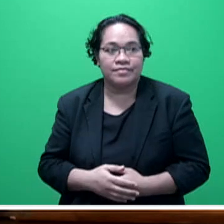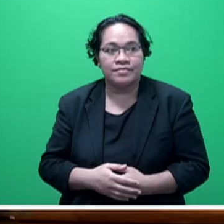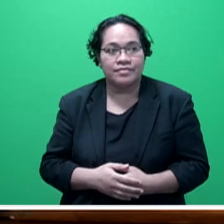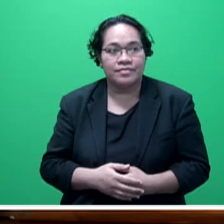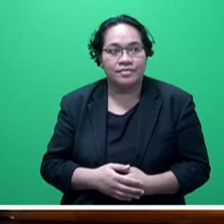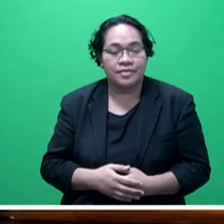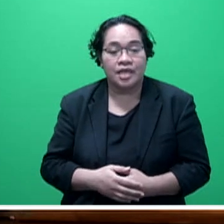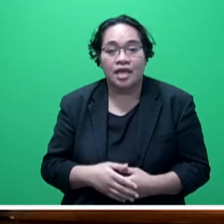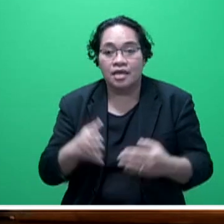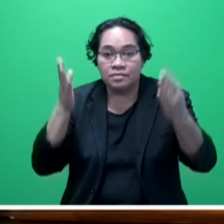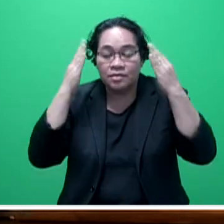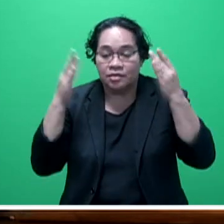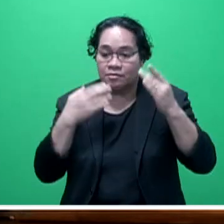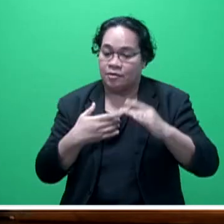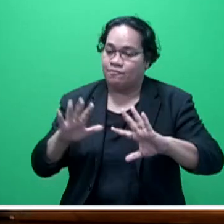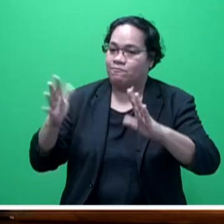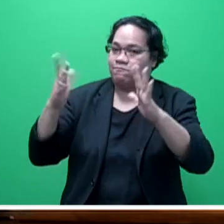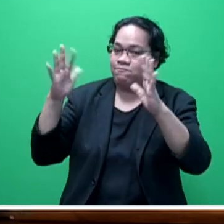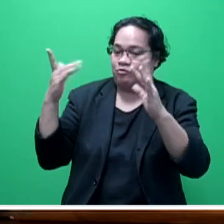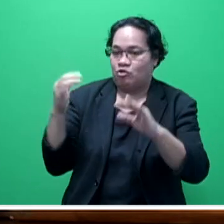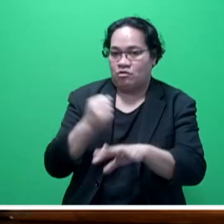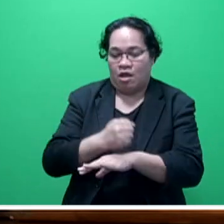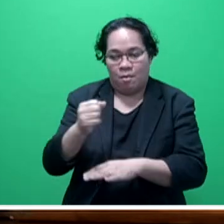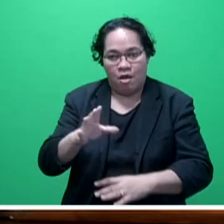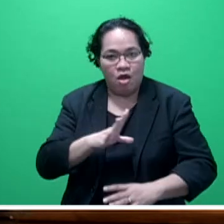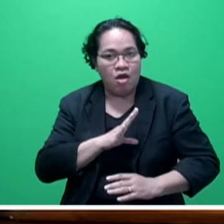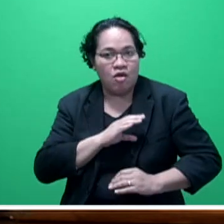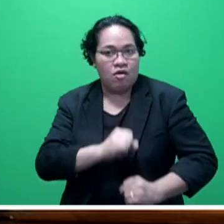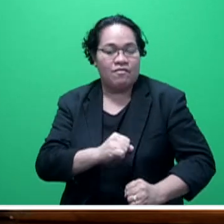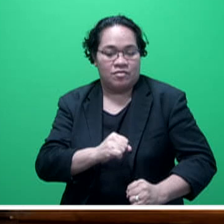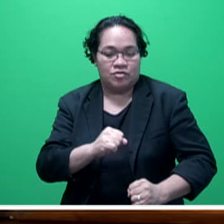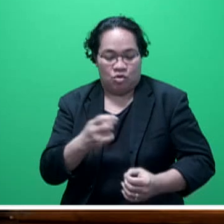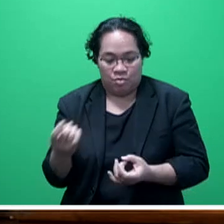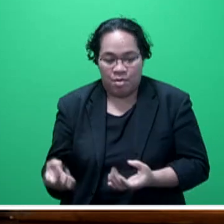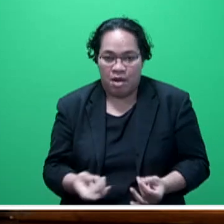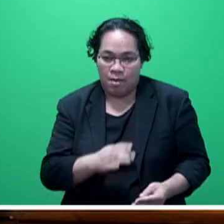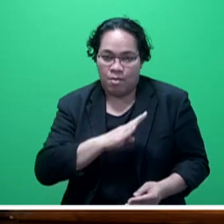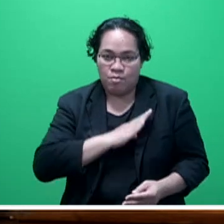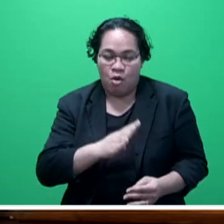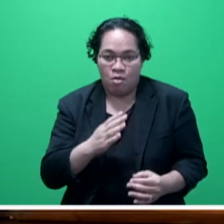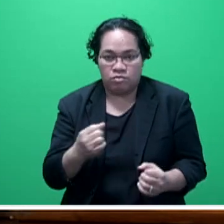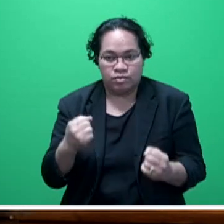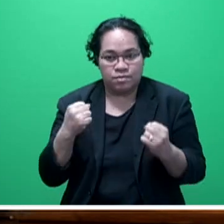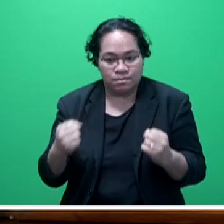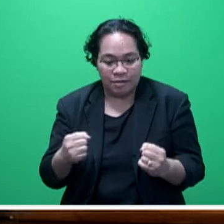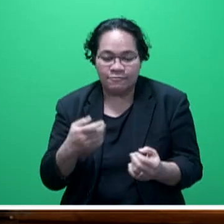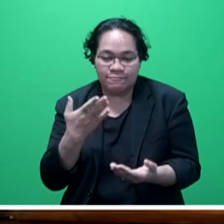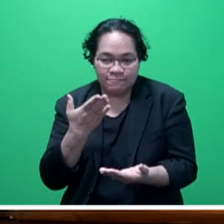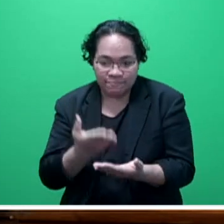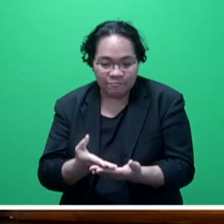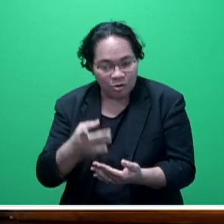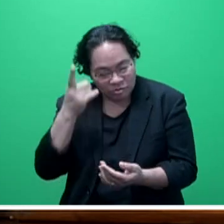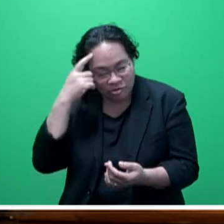Mr. Speaker, sir, I commend government's confidence in preparing a bold, brave, and sensible budget,